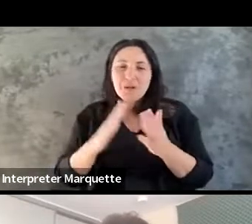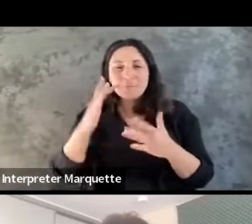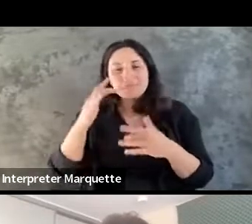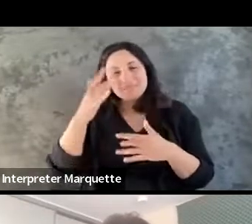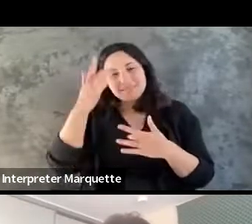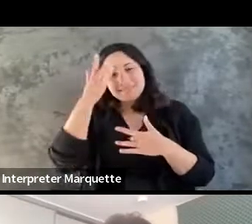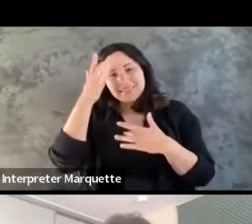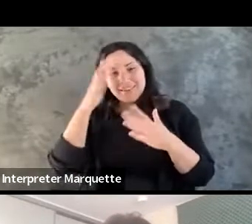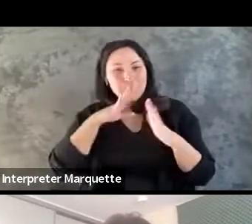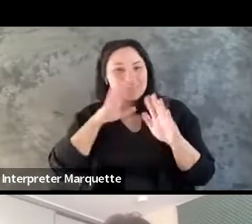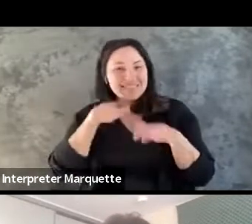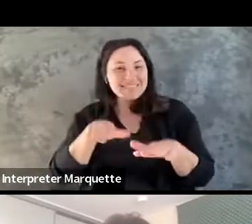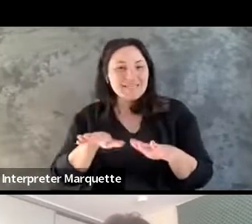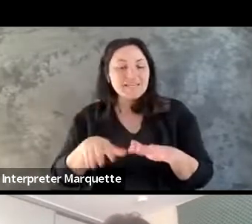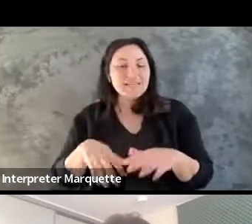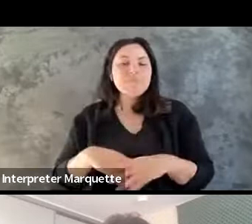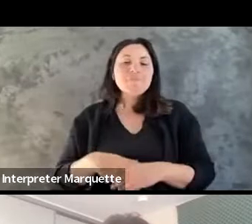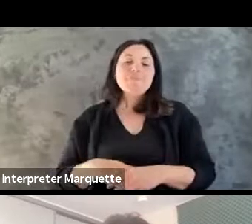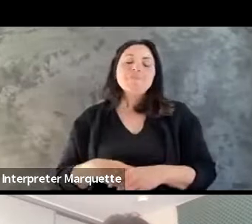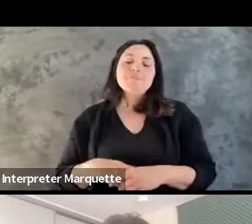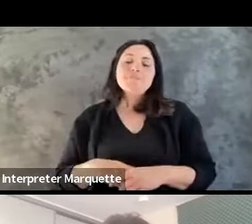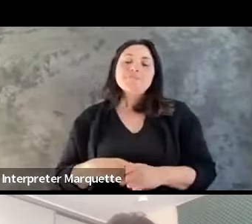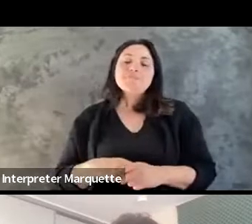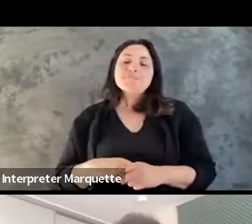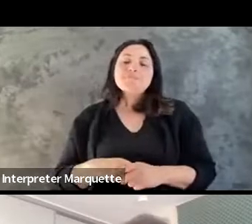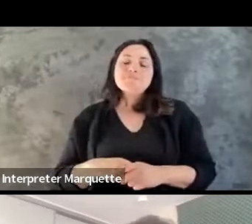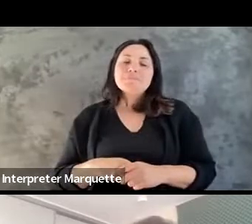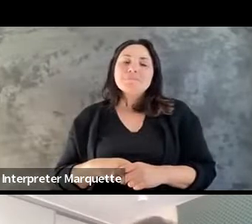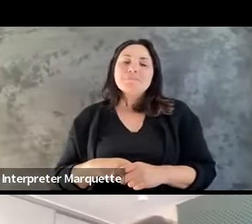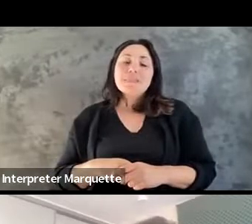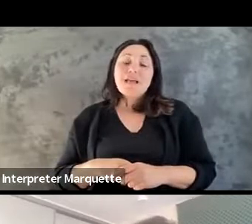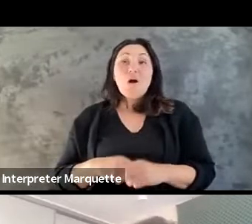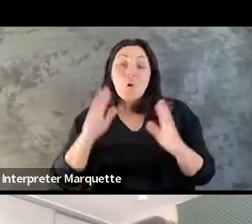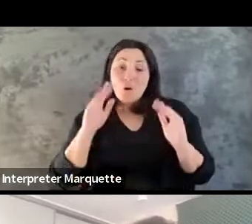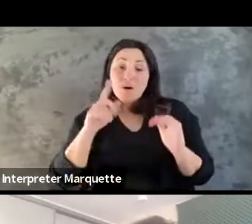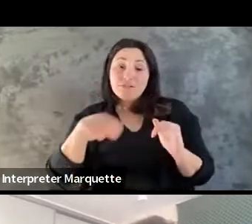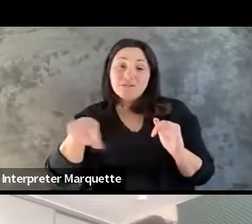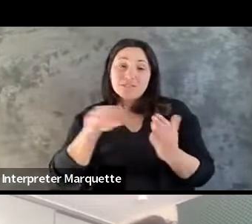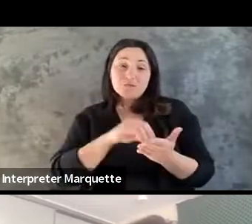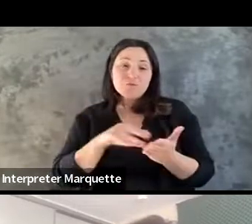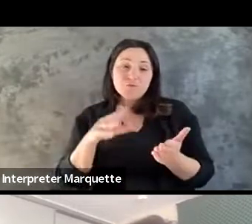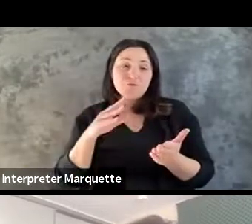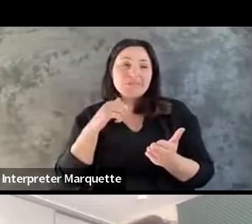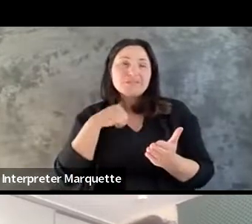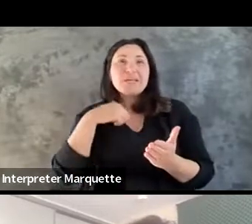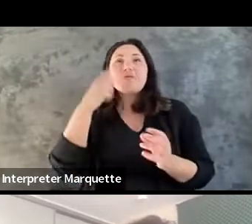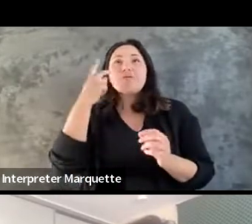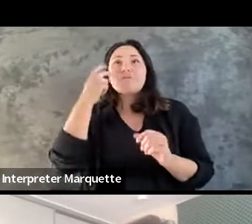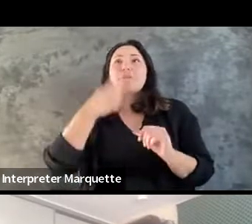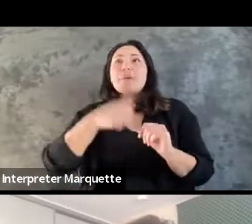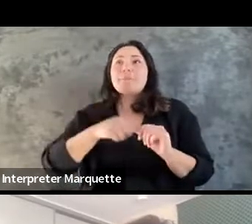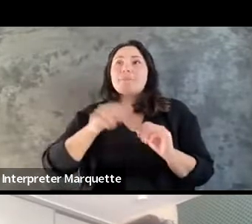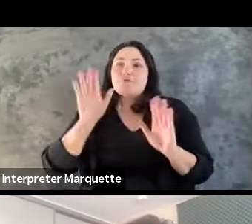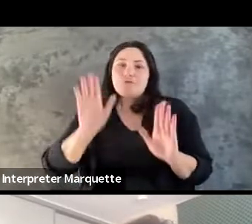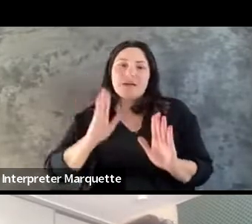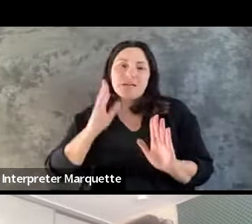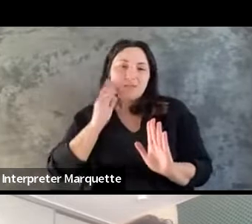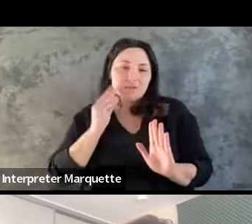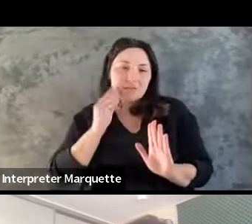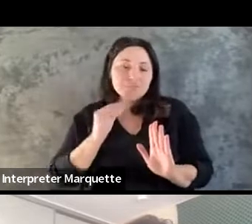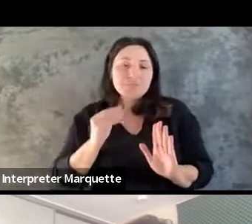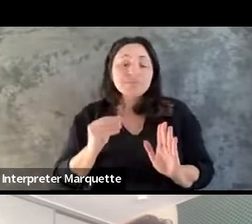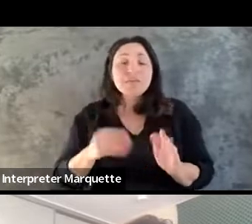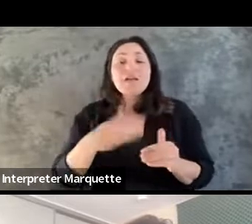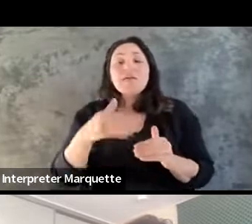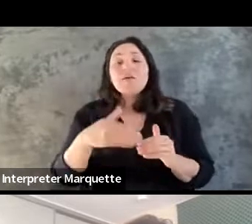kids, an experience that hopefully was a great one for them and they'll remember for the rest of their life. We're also preparing for a